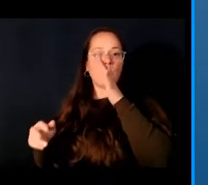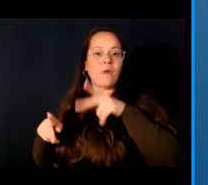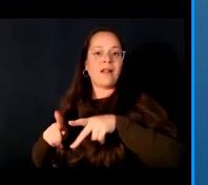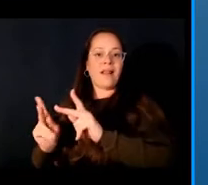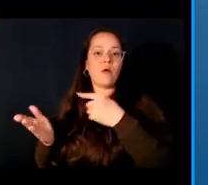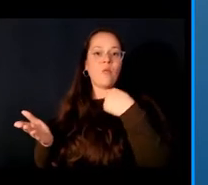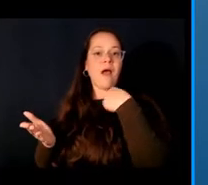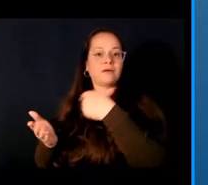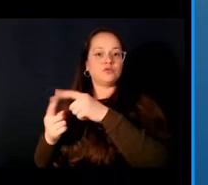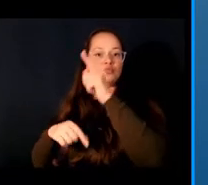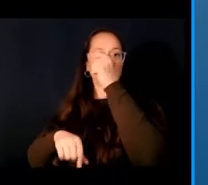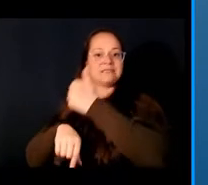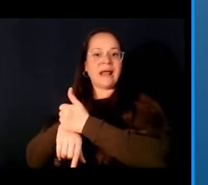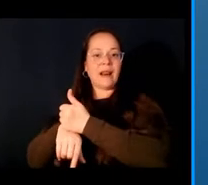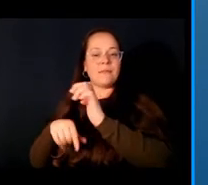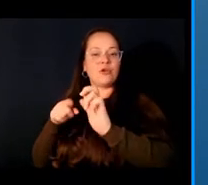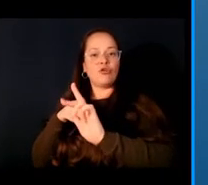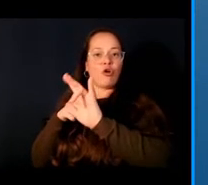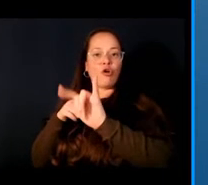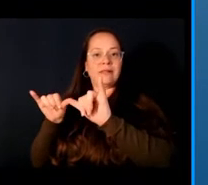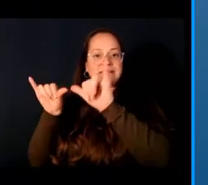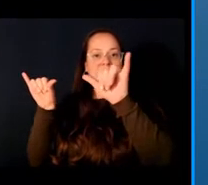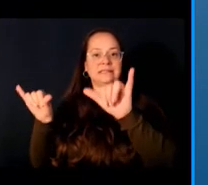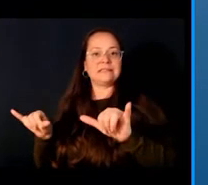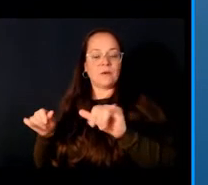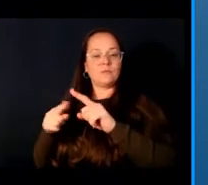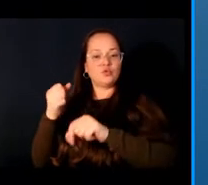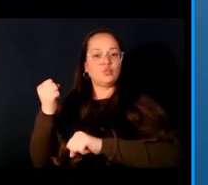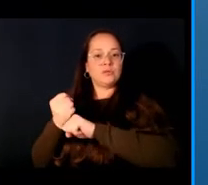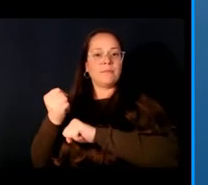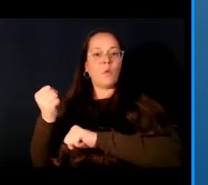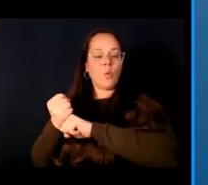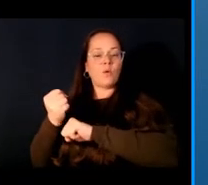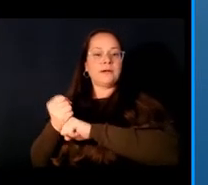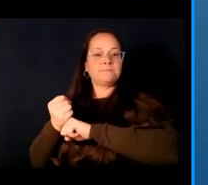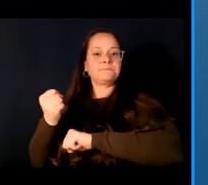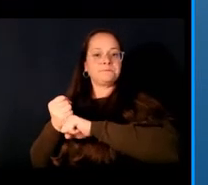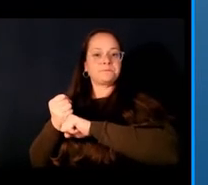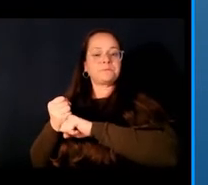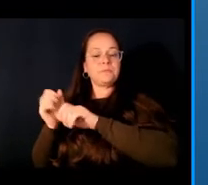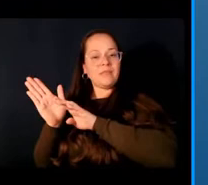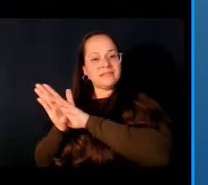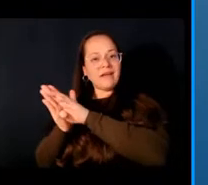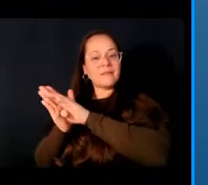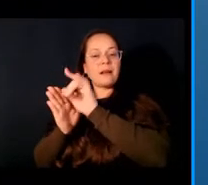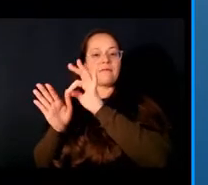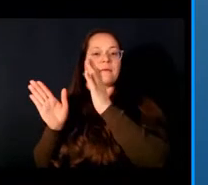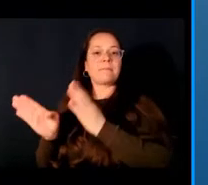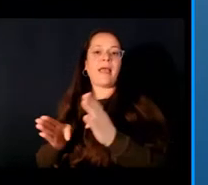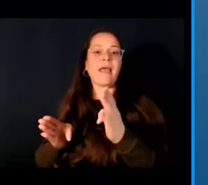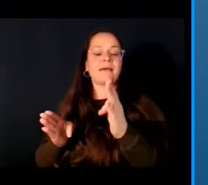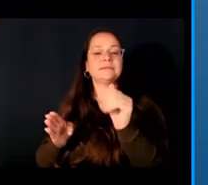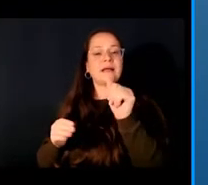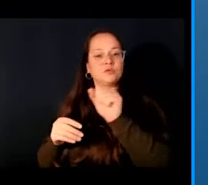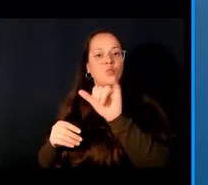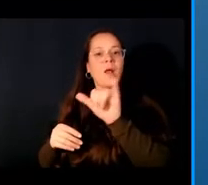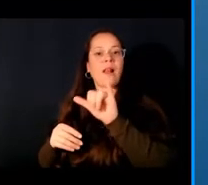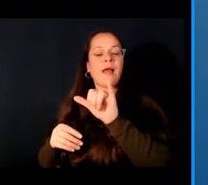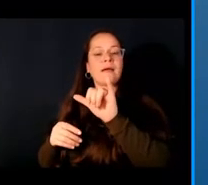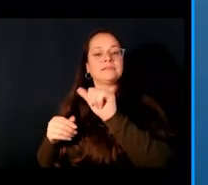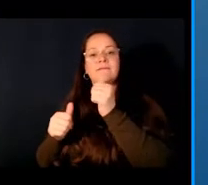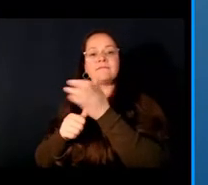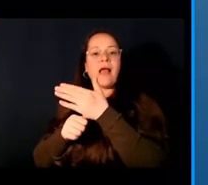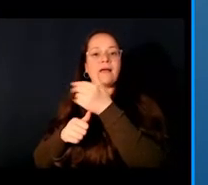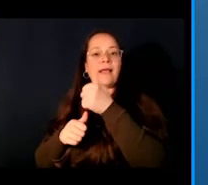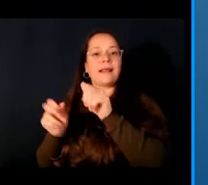us to set up an early system to support the development of plans as well as flag any